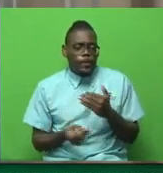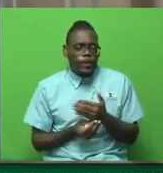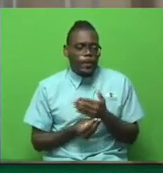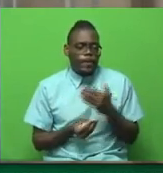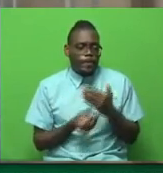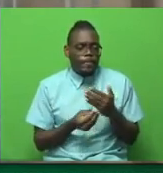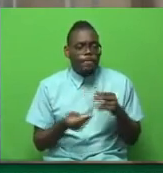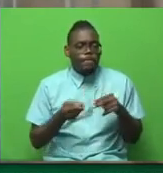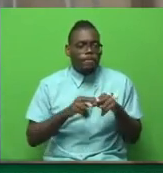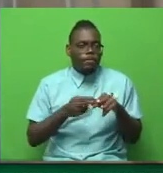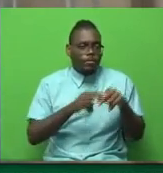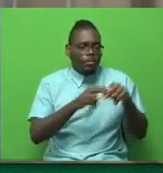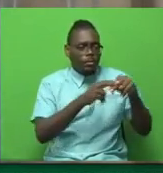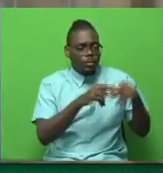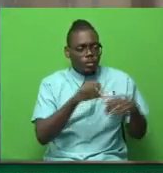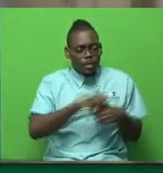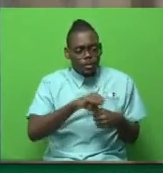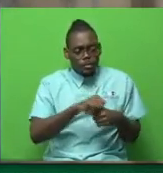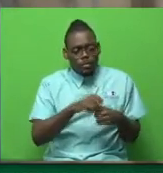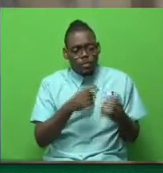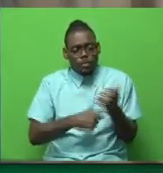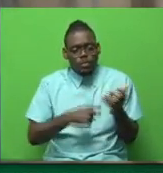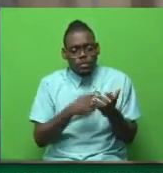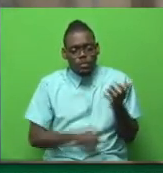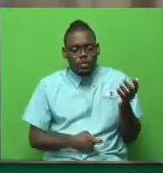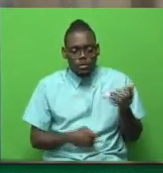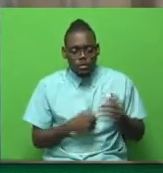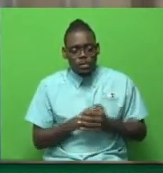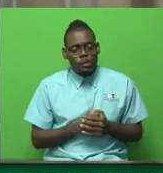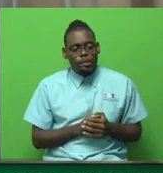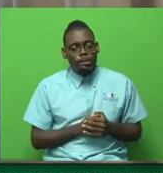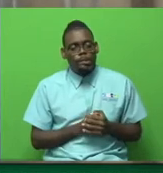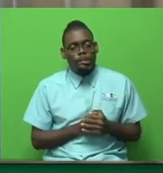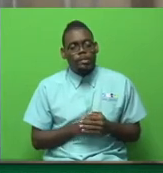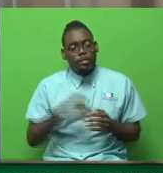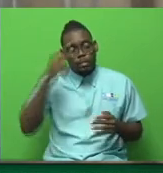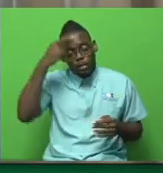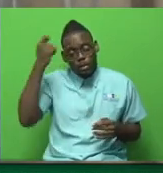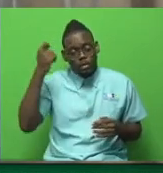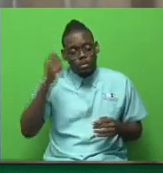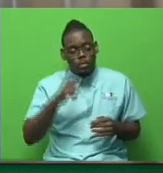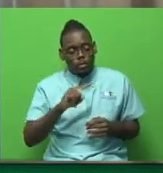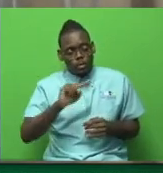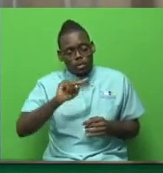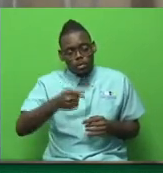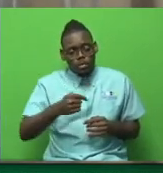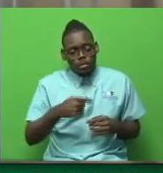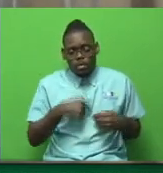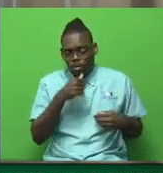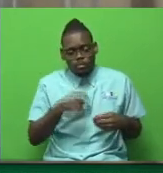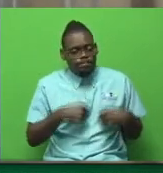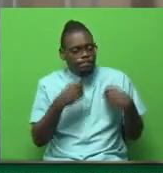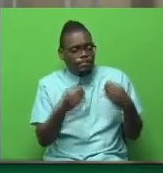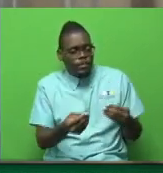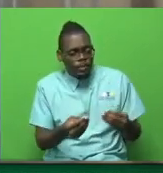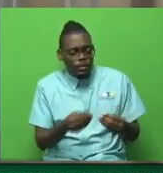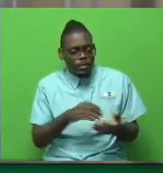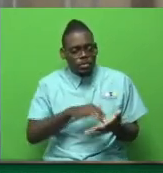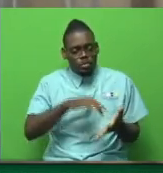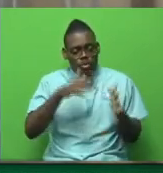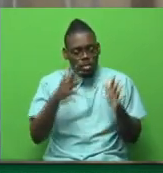them because the grand study minister is speaking about does not come to students it does not come to these poor